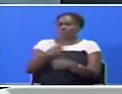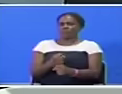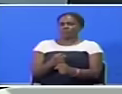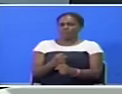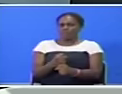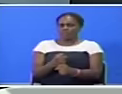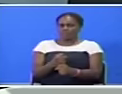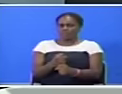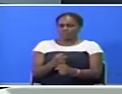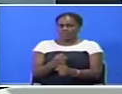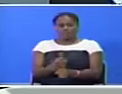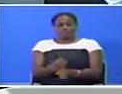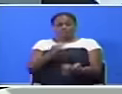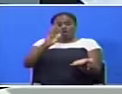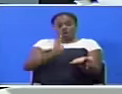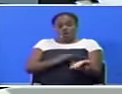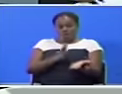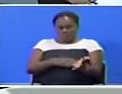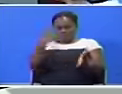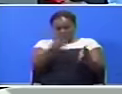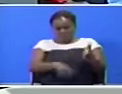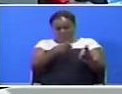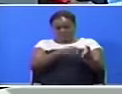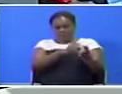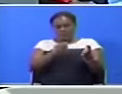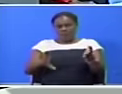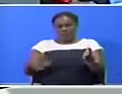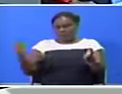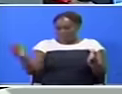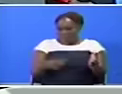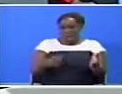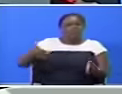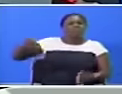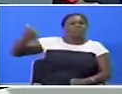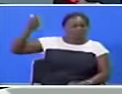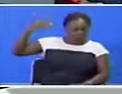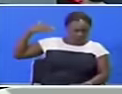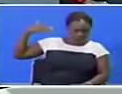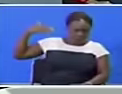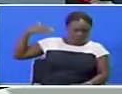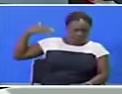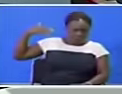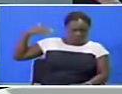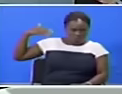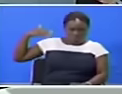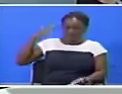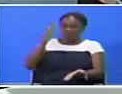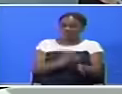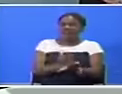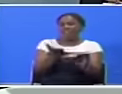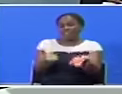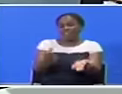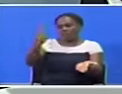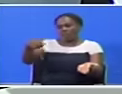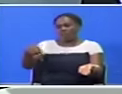as far as that statement that the duty waiver was done a month before. That fact, is